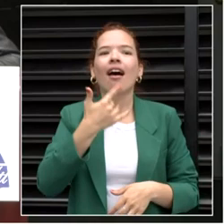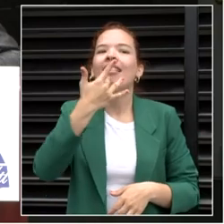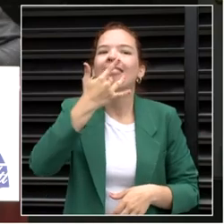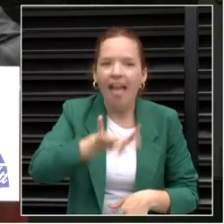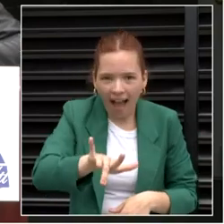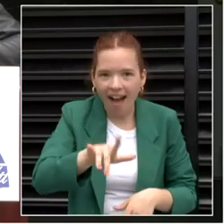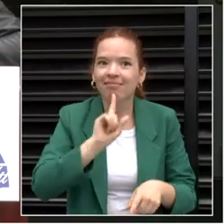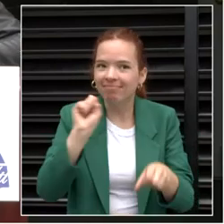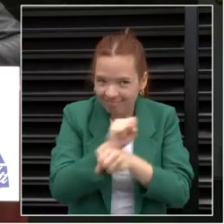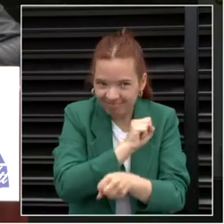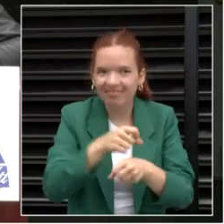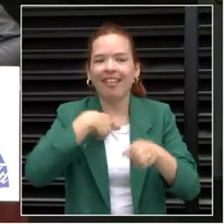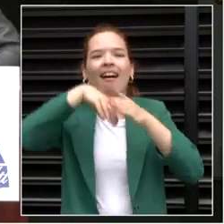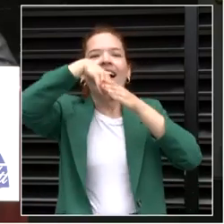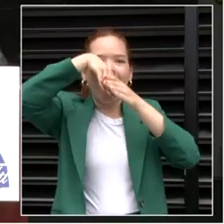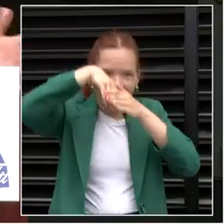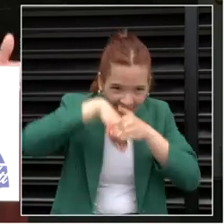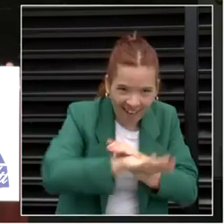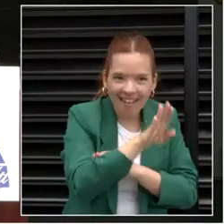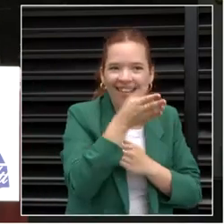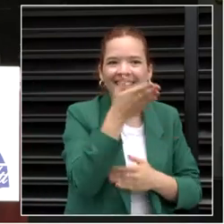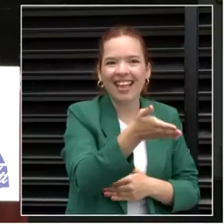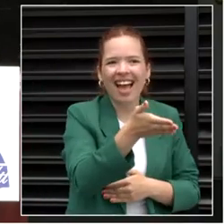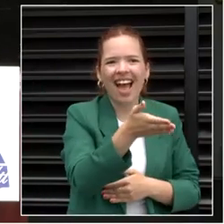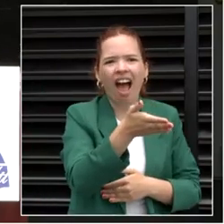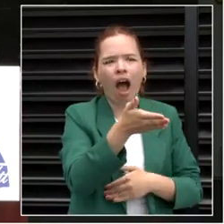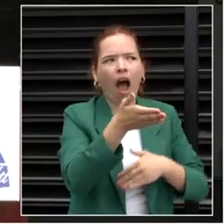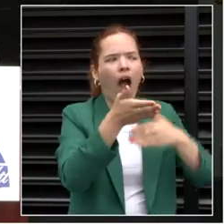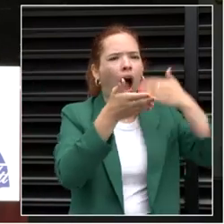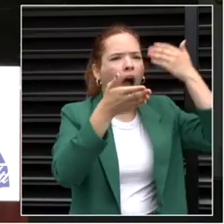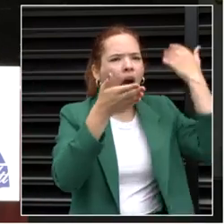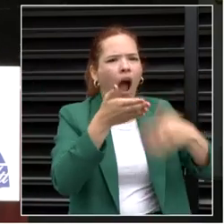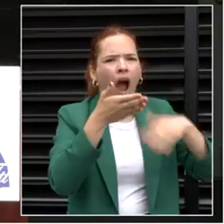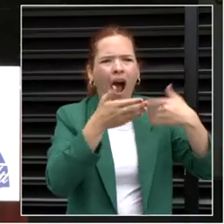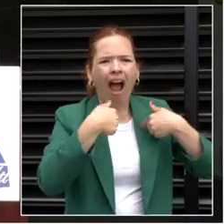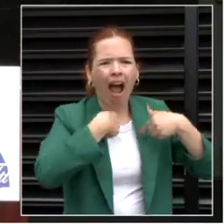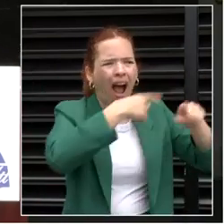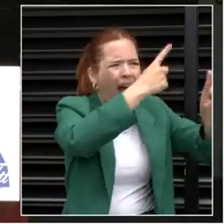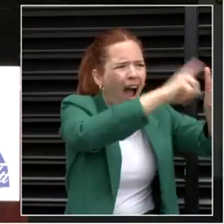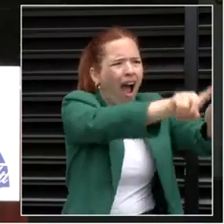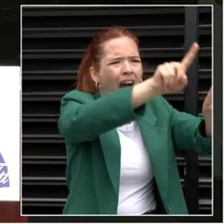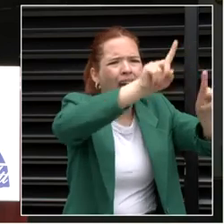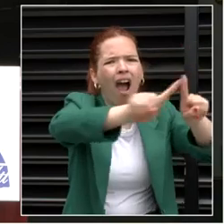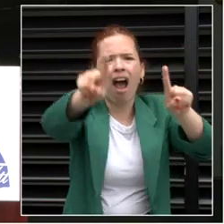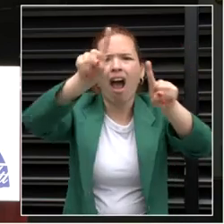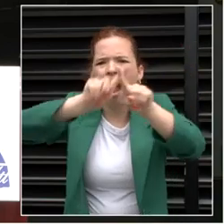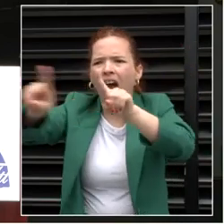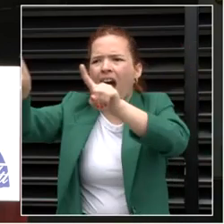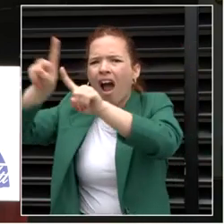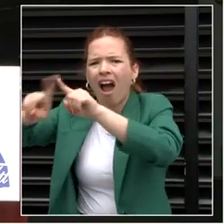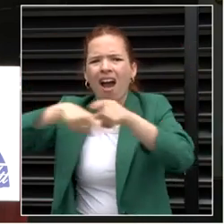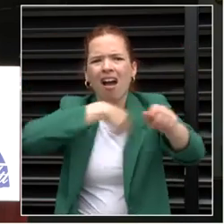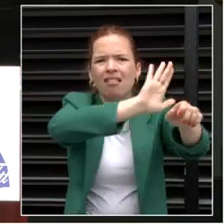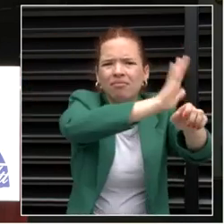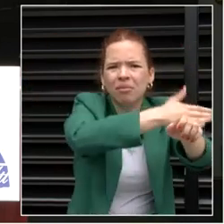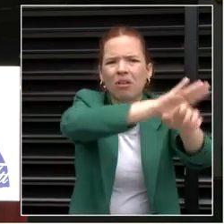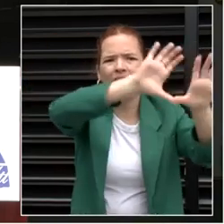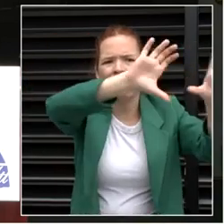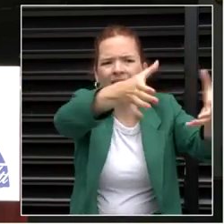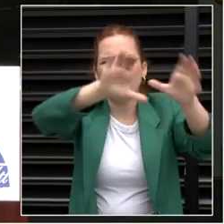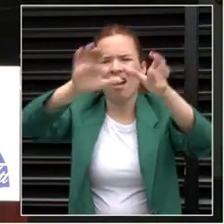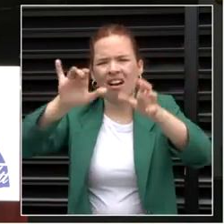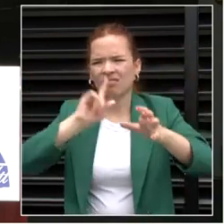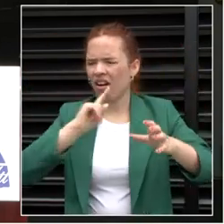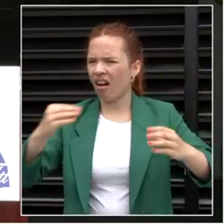got to witness hundreds of bands that inspired me to become a musician myself.